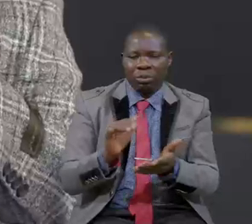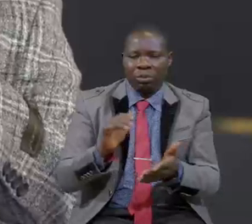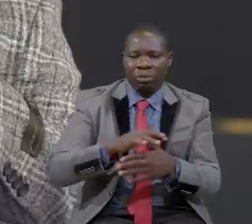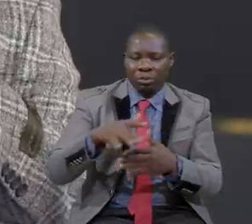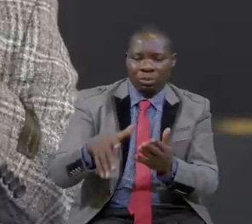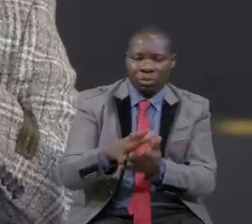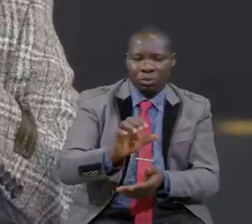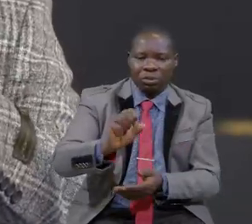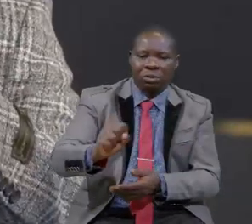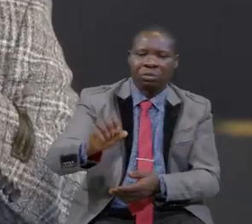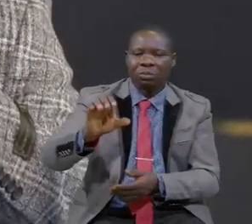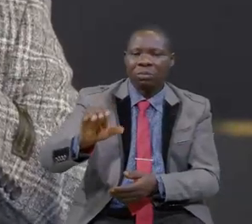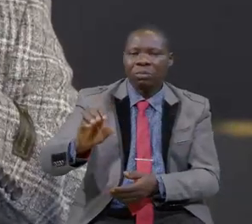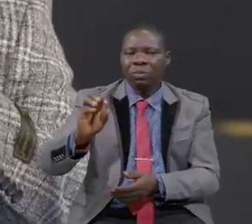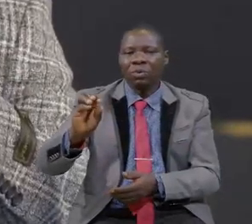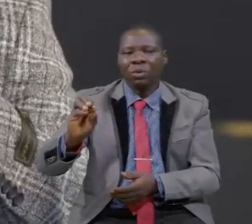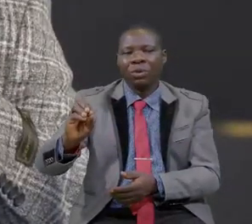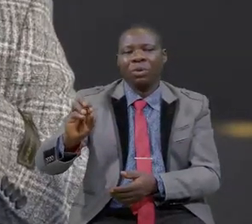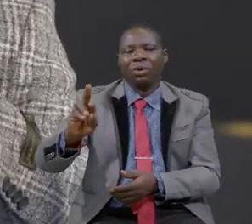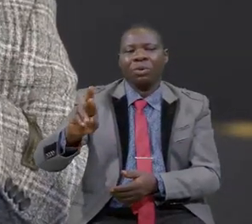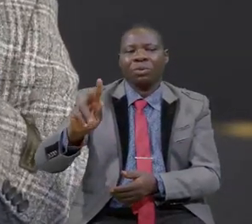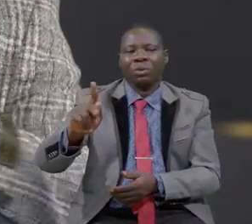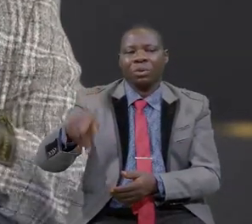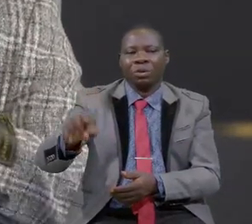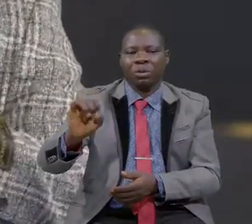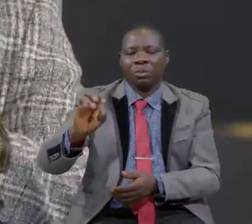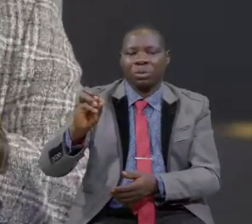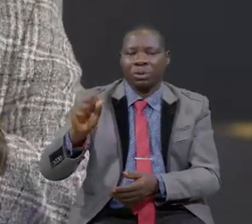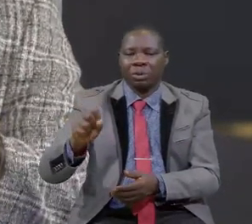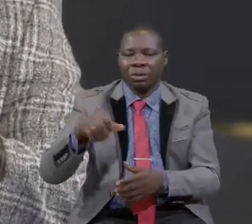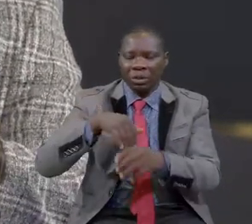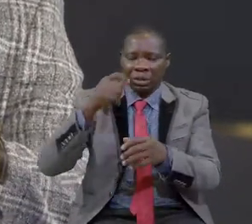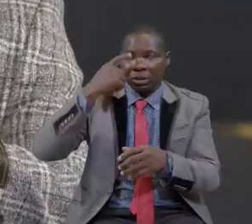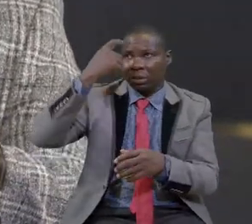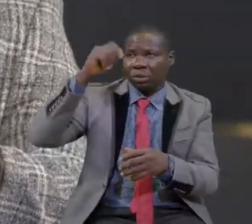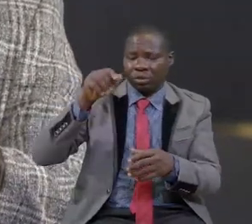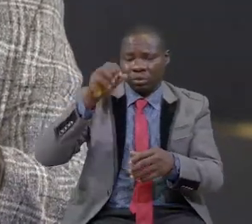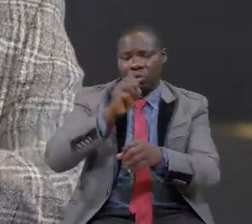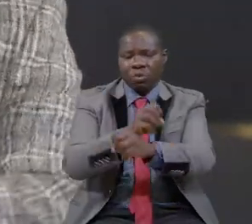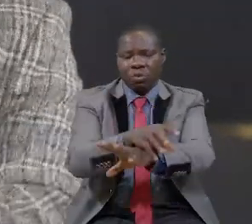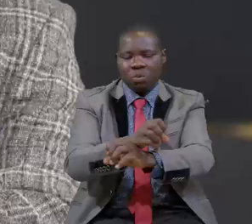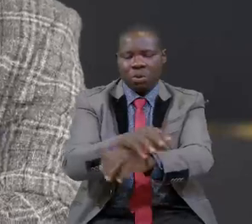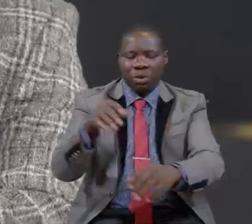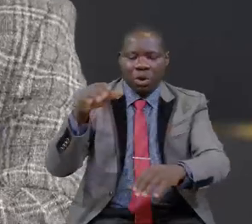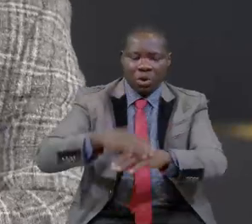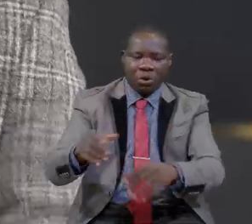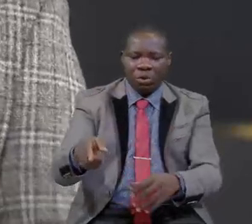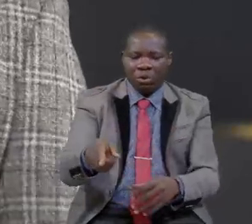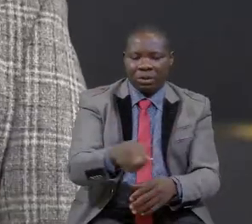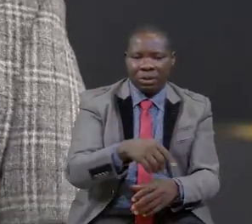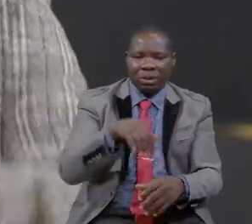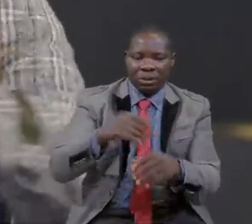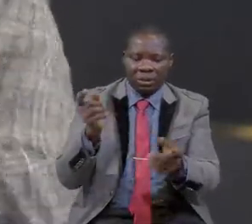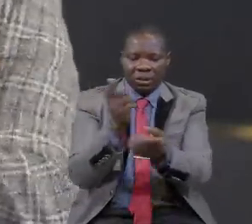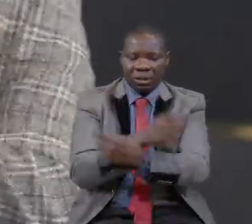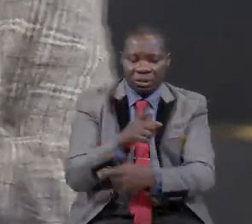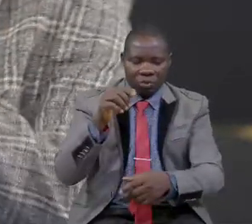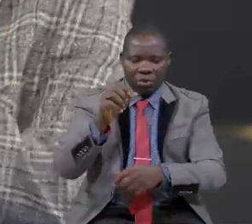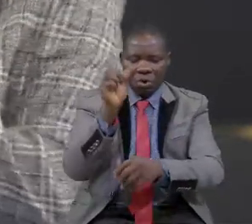dream, you march over them. In the day, you overcome them and march over them. And